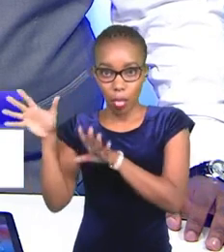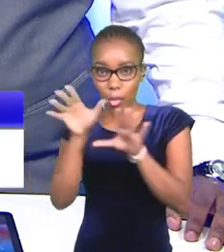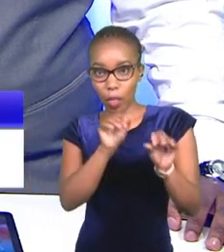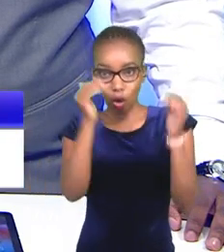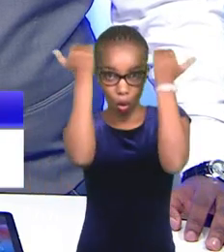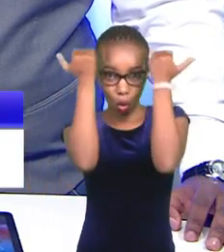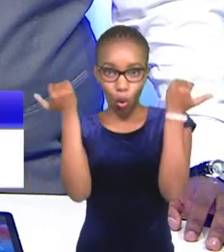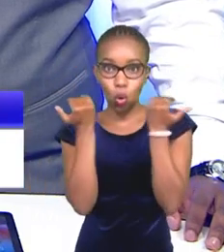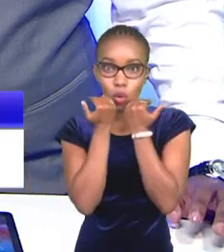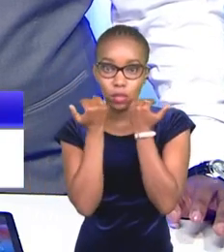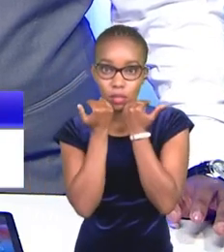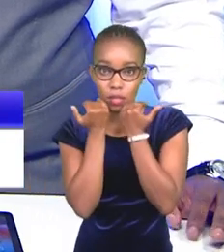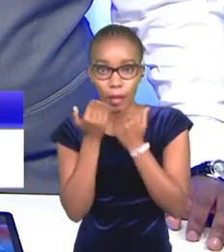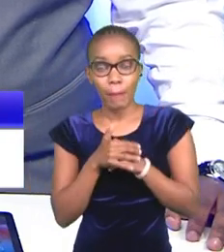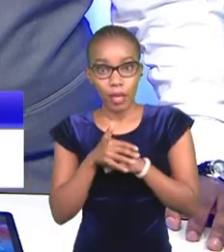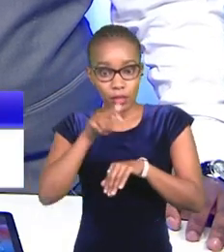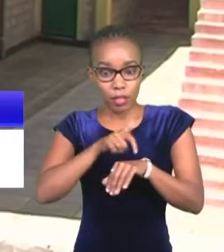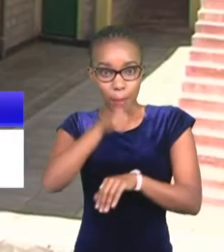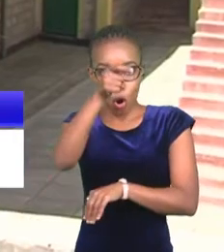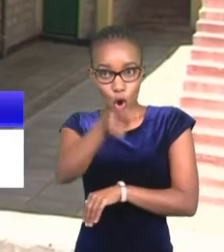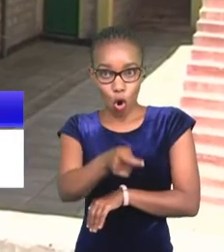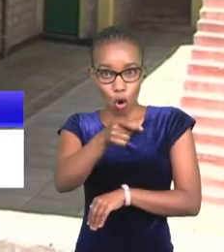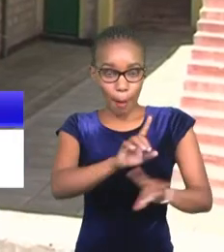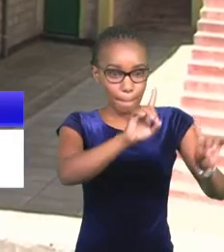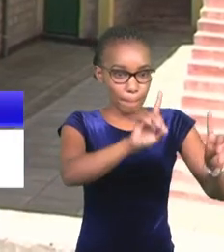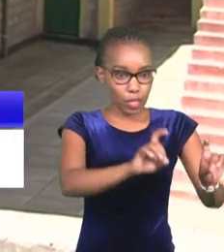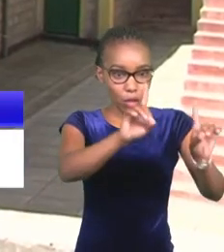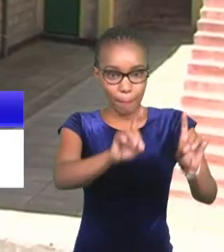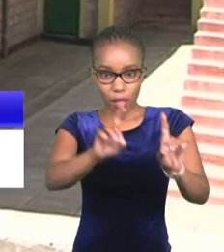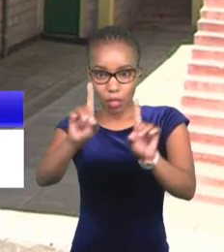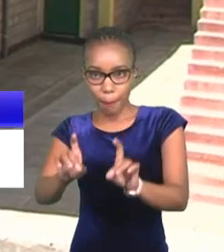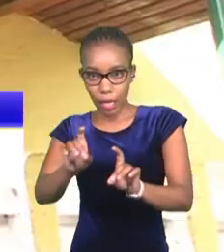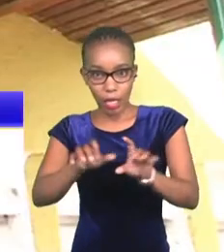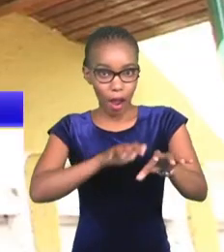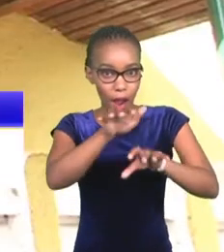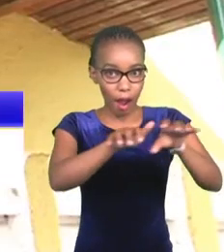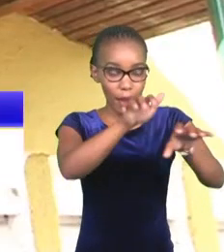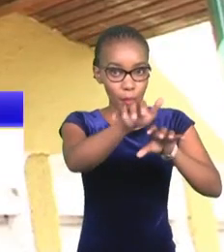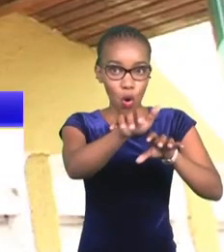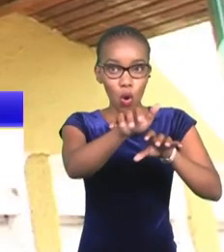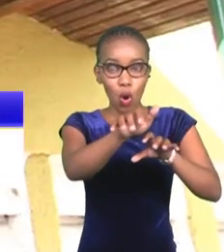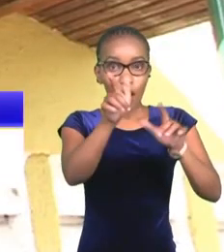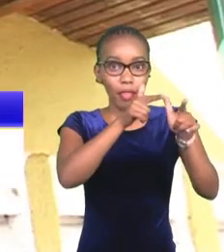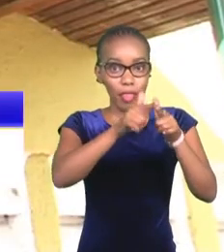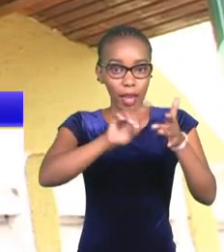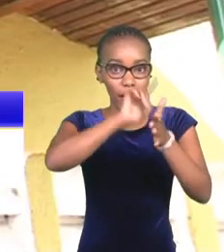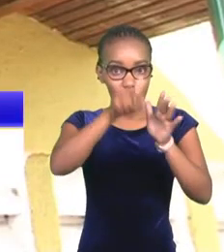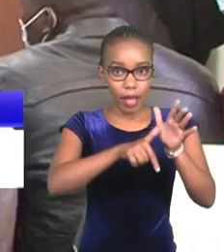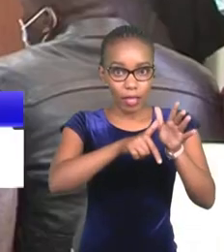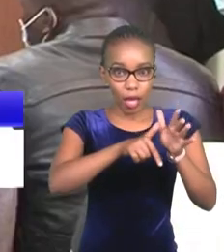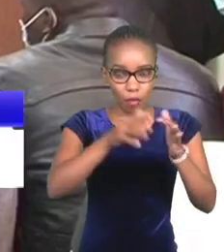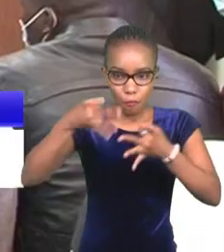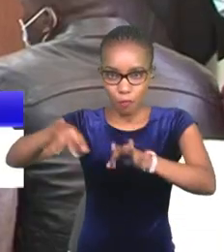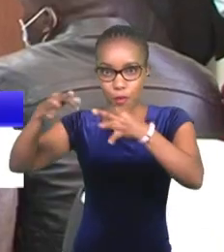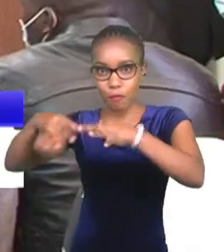Magistrate George Wakahio. In his ruling, Wakahio ordered that pictures of the endangered pangolin be taken before it is released to the wilderness through